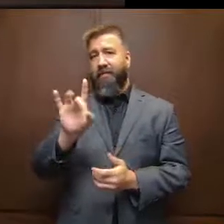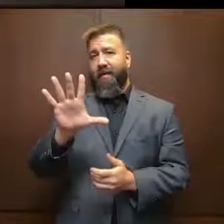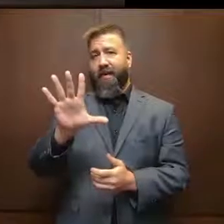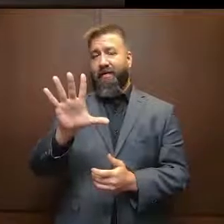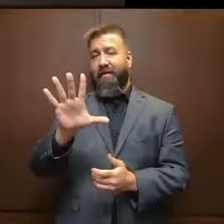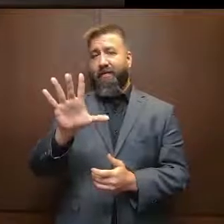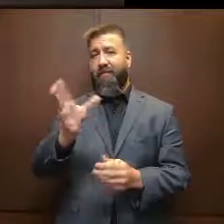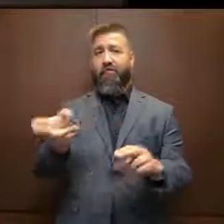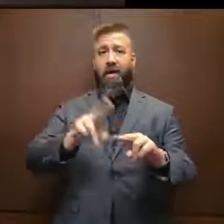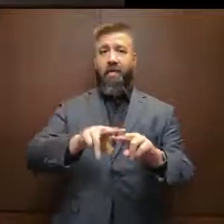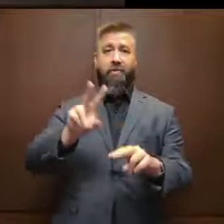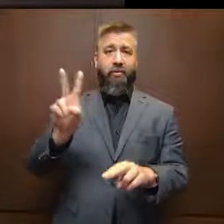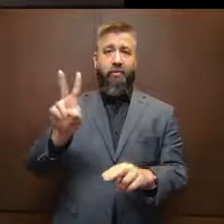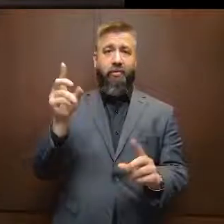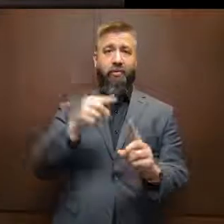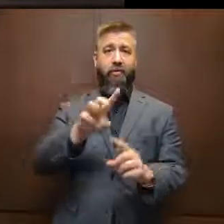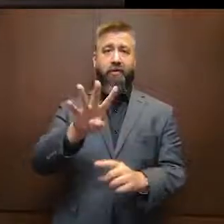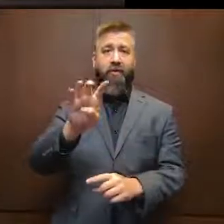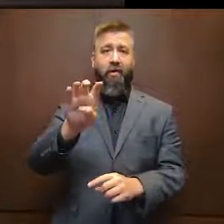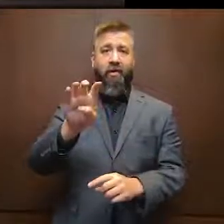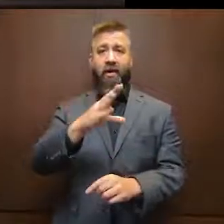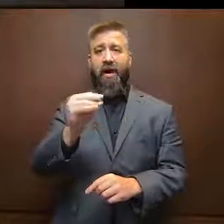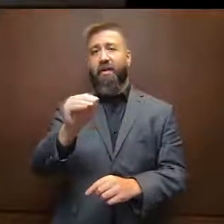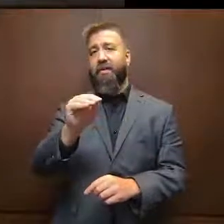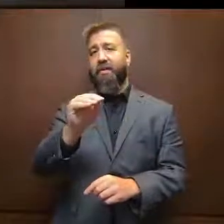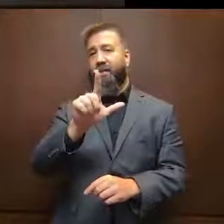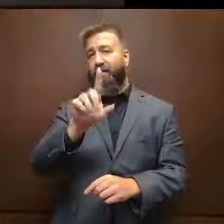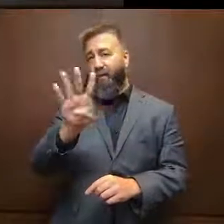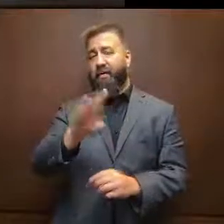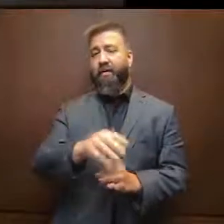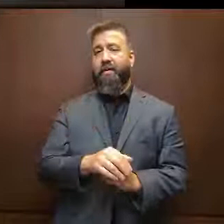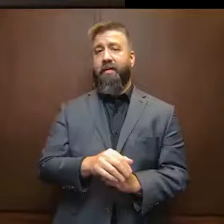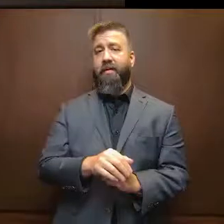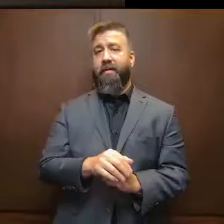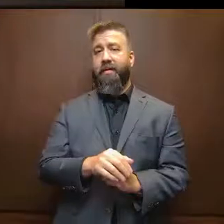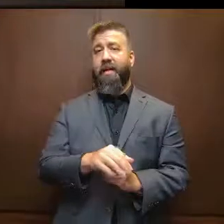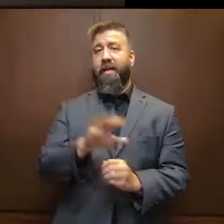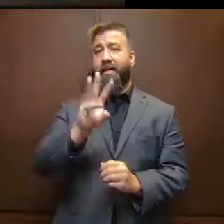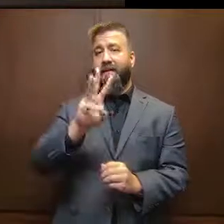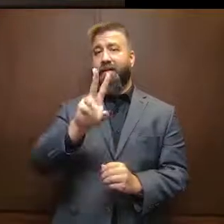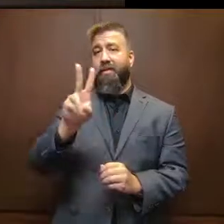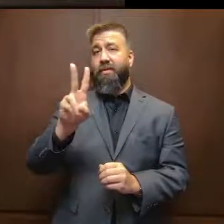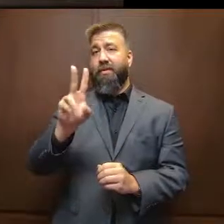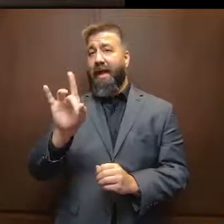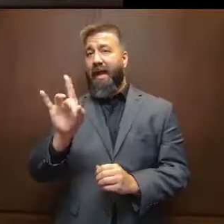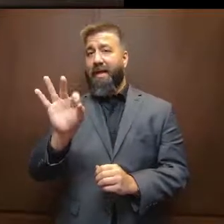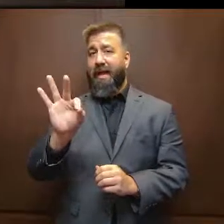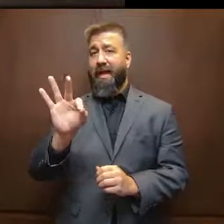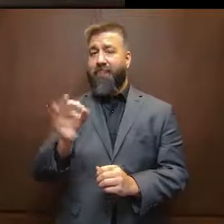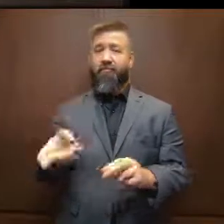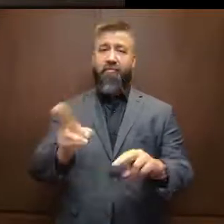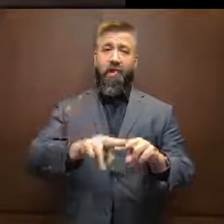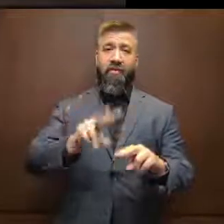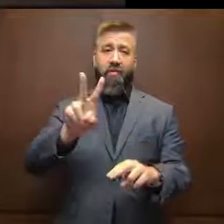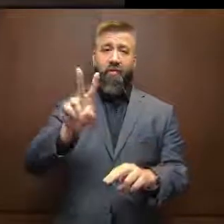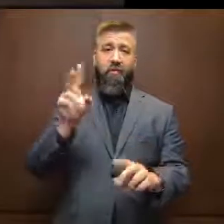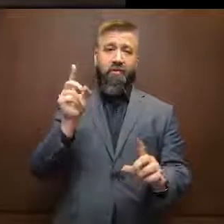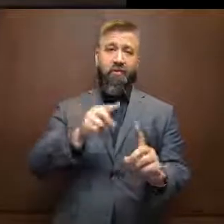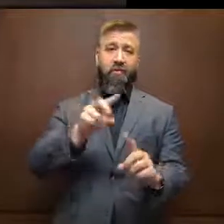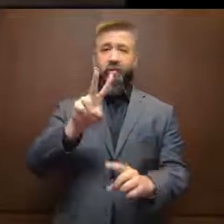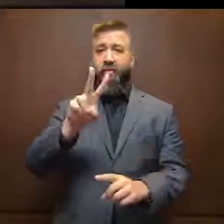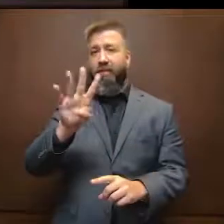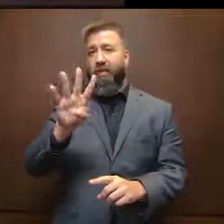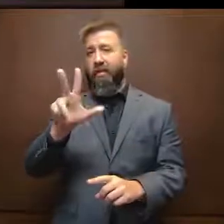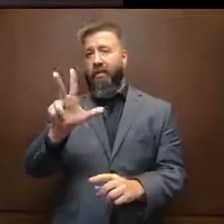62285 is up 2 to 424, and 62289 up 2 to 43.